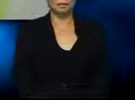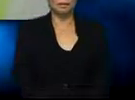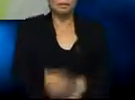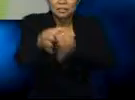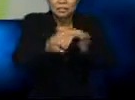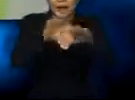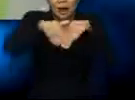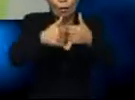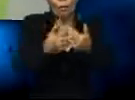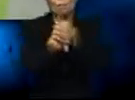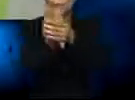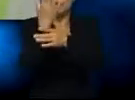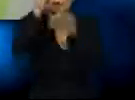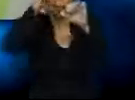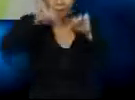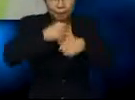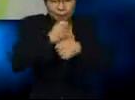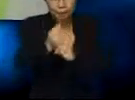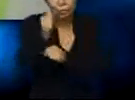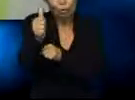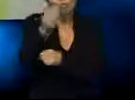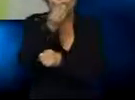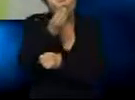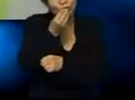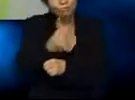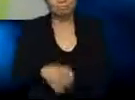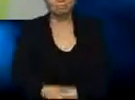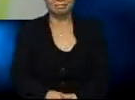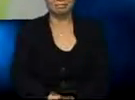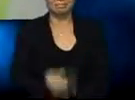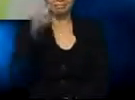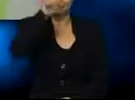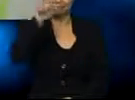Describe how a plant makes its own food.